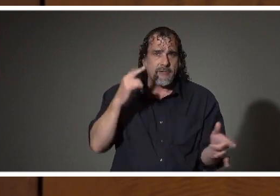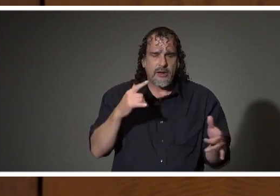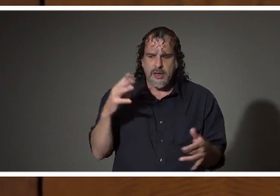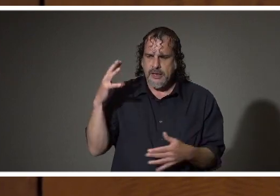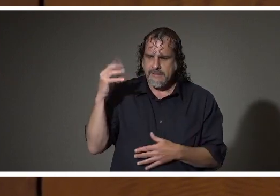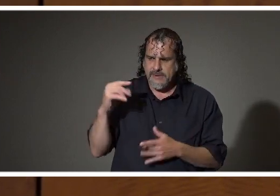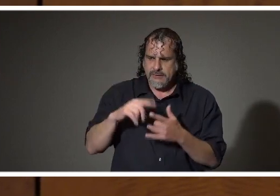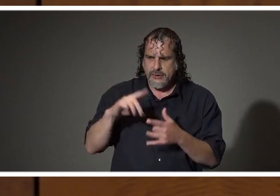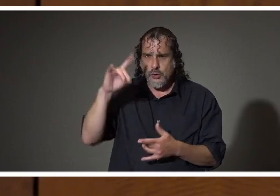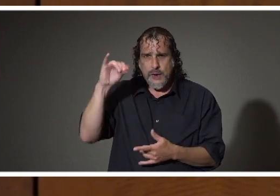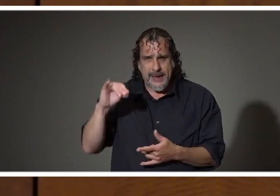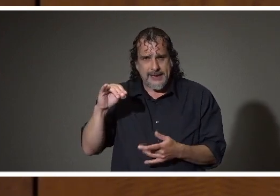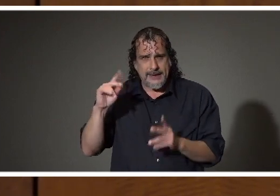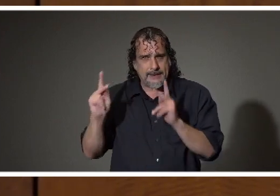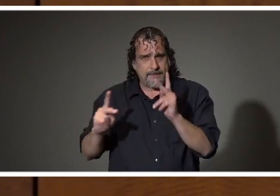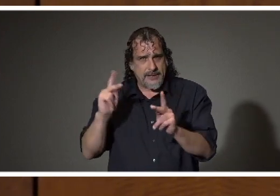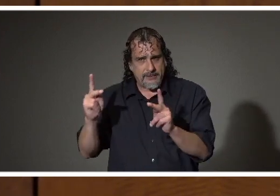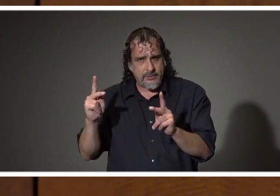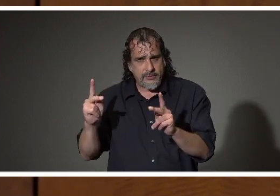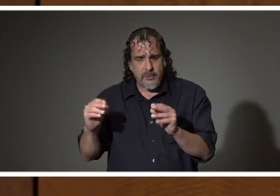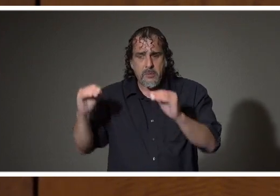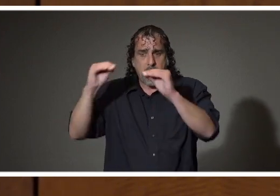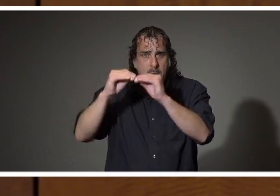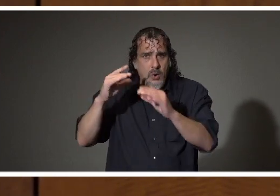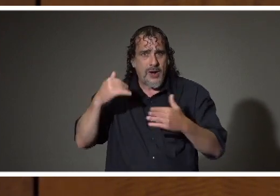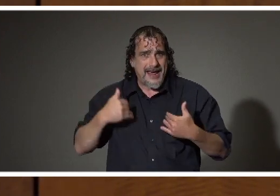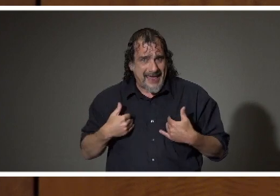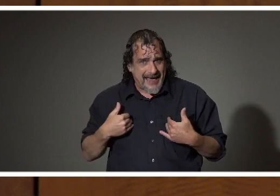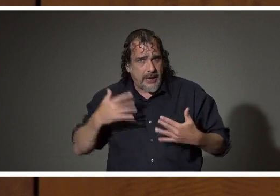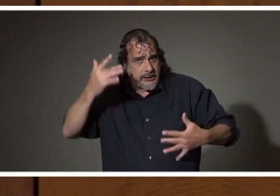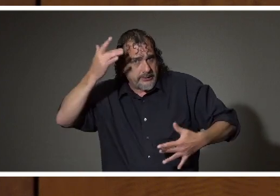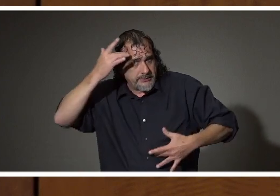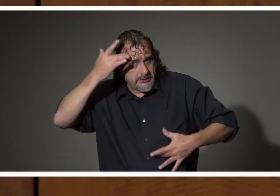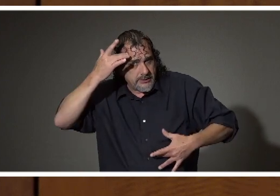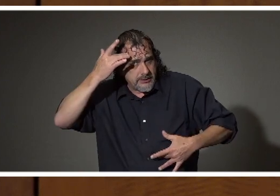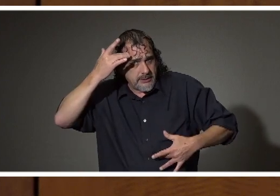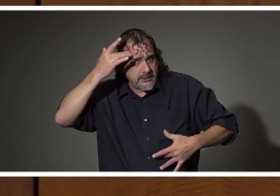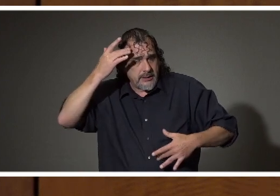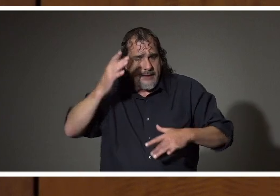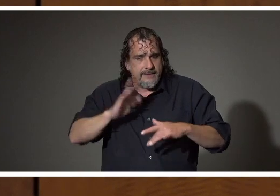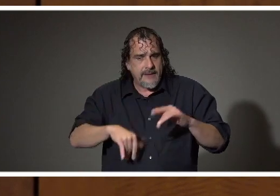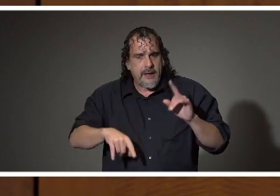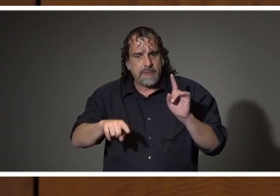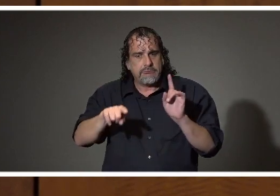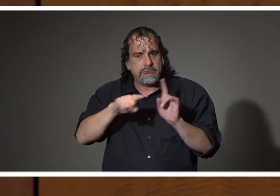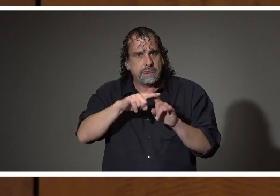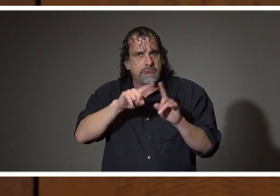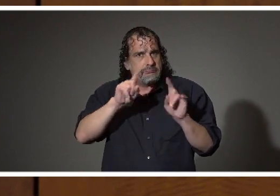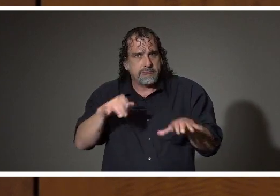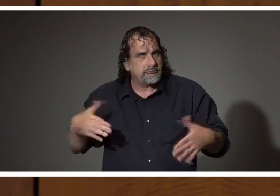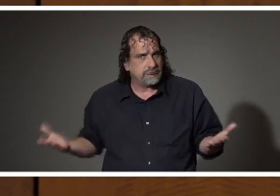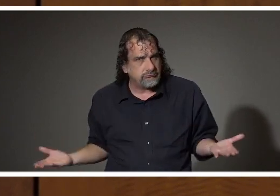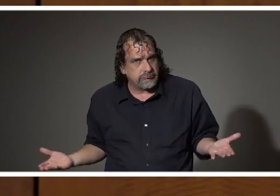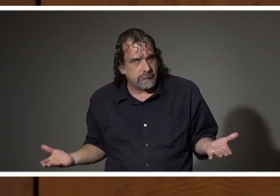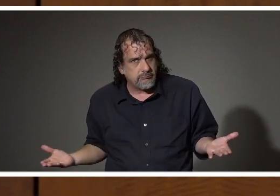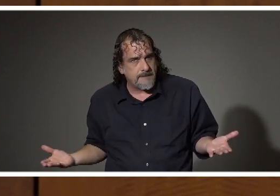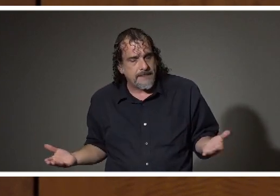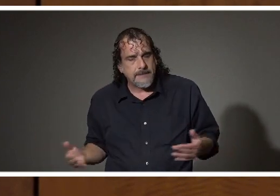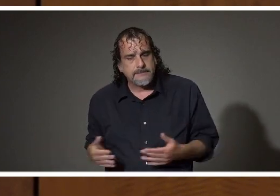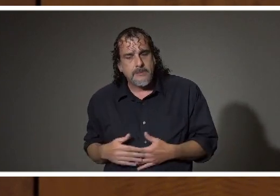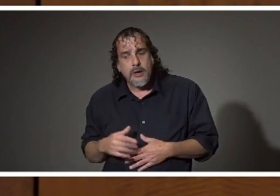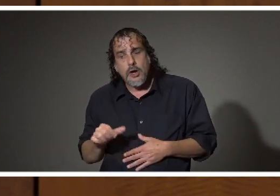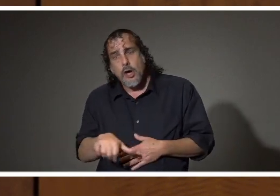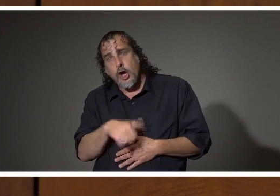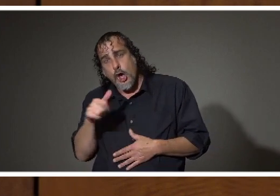to 80 times more people had actually had the virus than had tested positive. Now, there are other studies